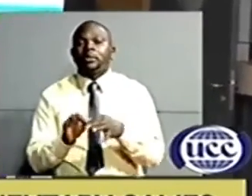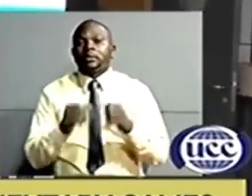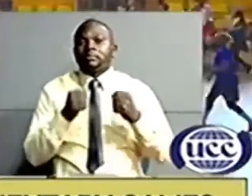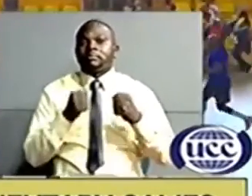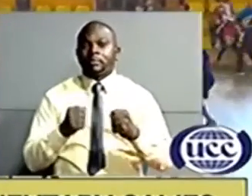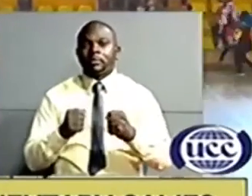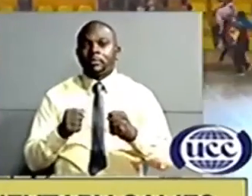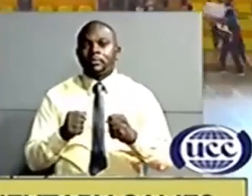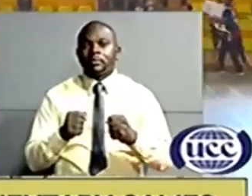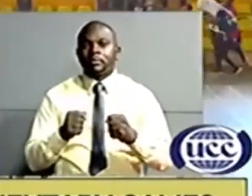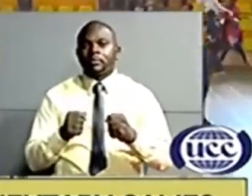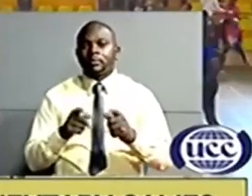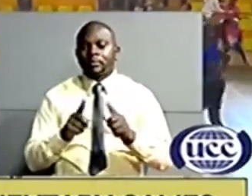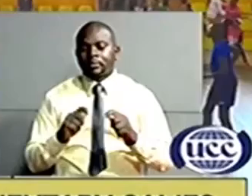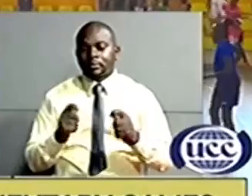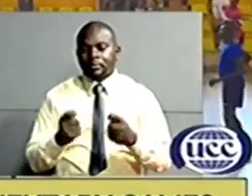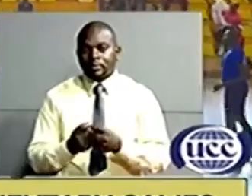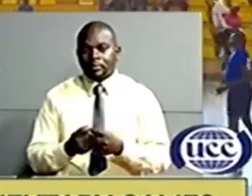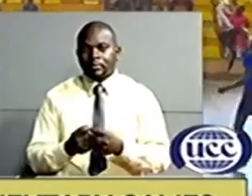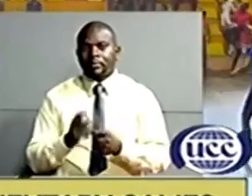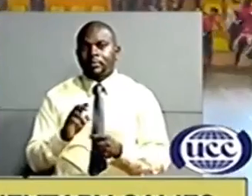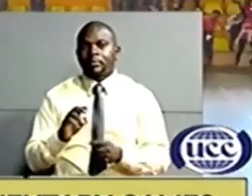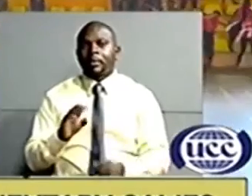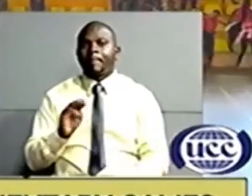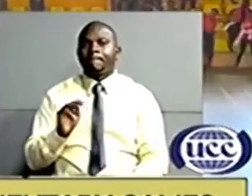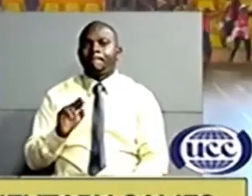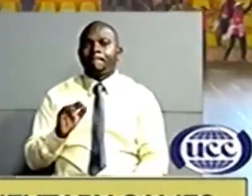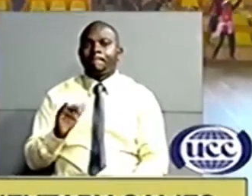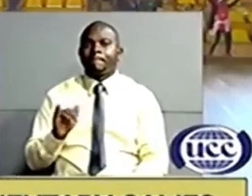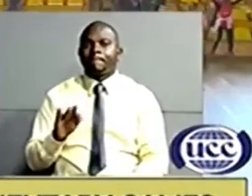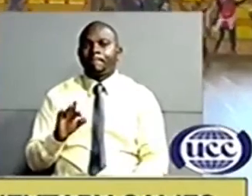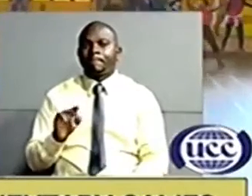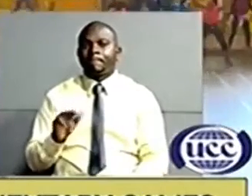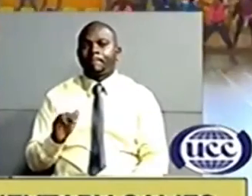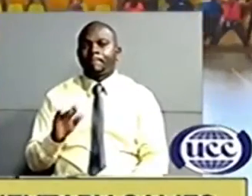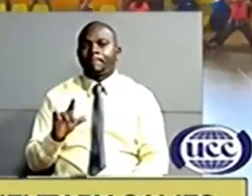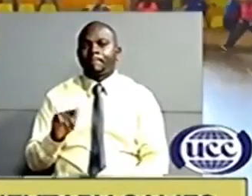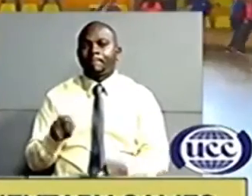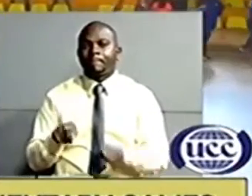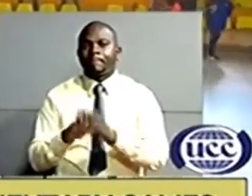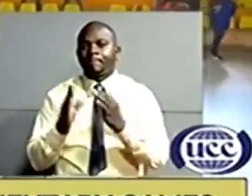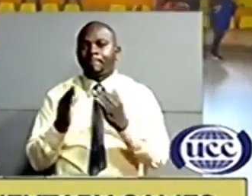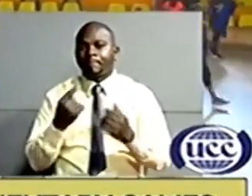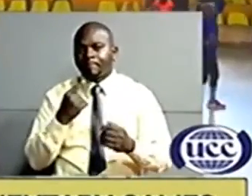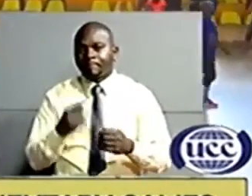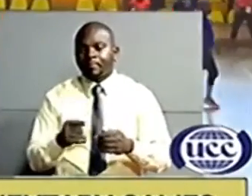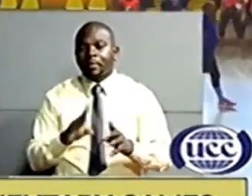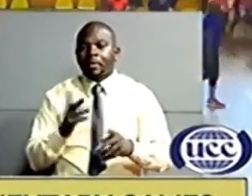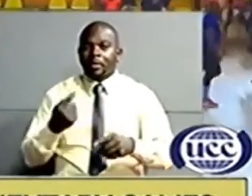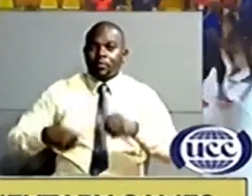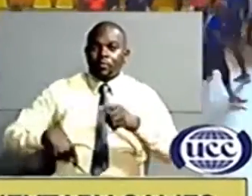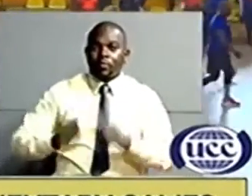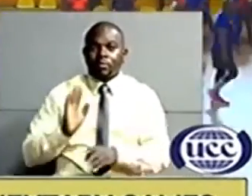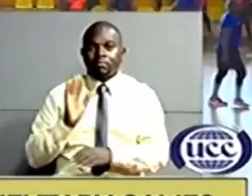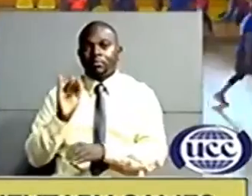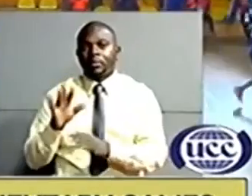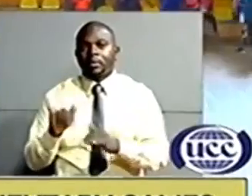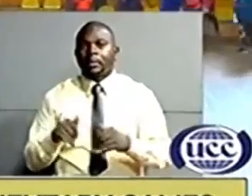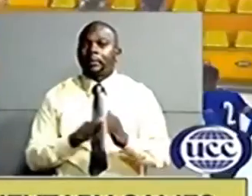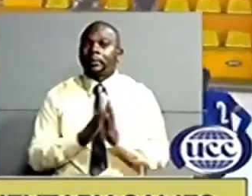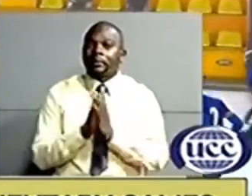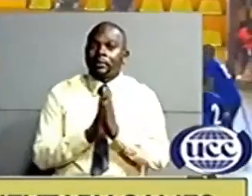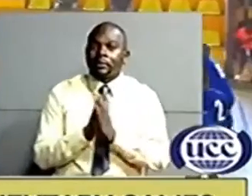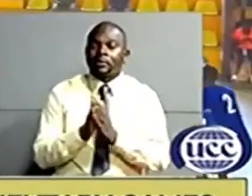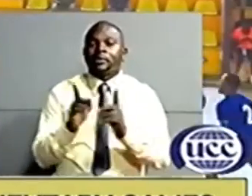team. Ezekiel Migosi, Sergeant-at-Arms, Eala Parliament and captain, says a win against Uganda has motivated his